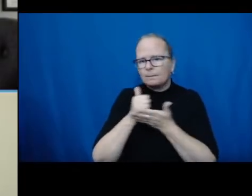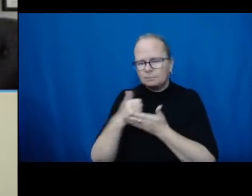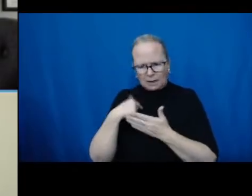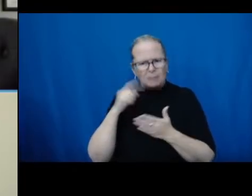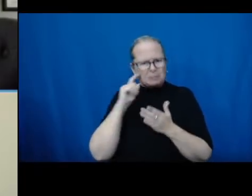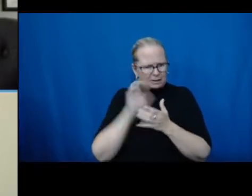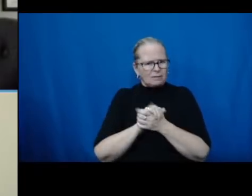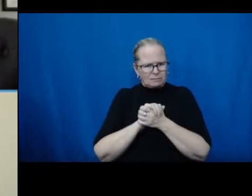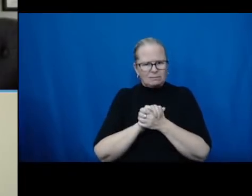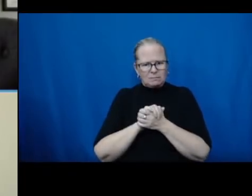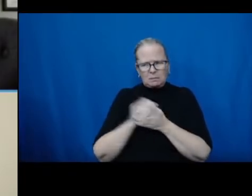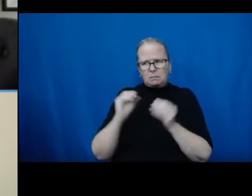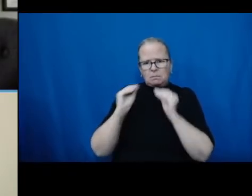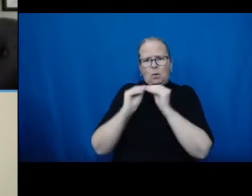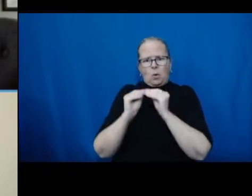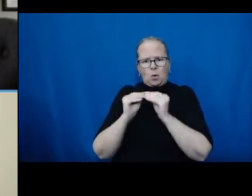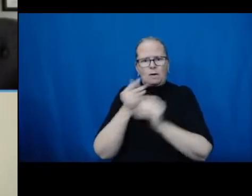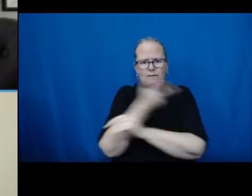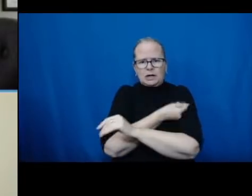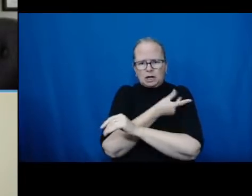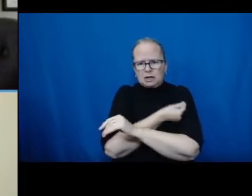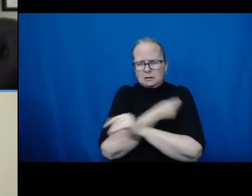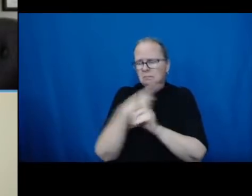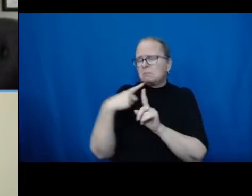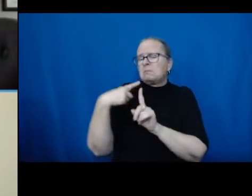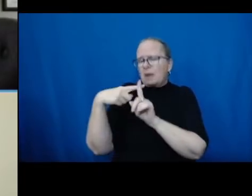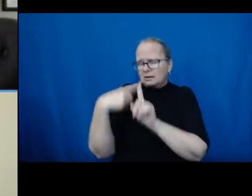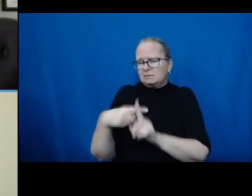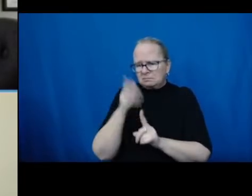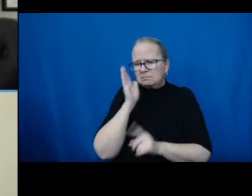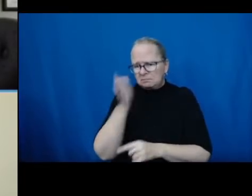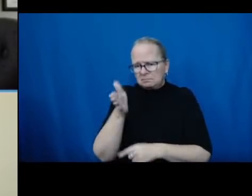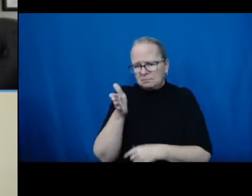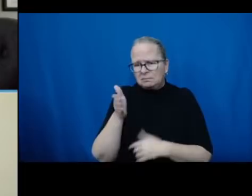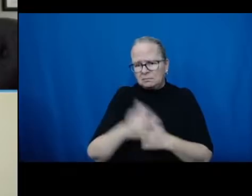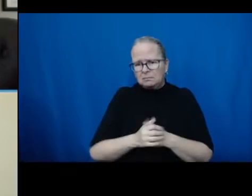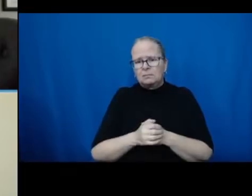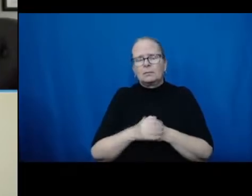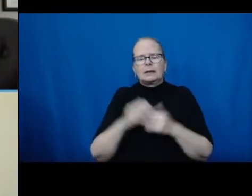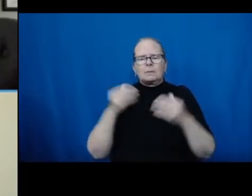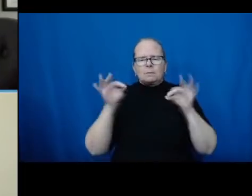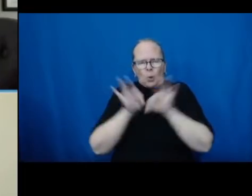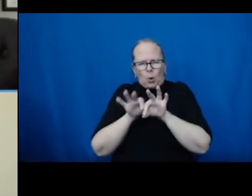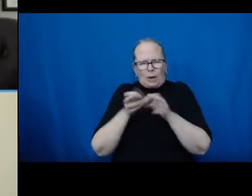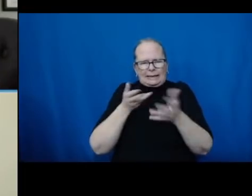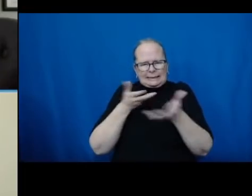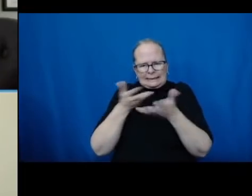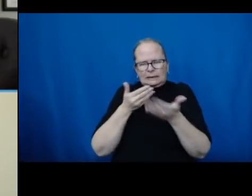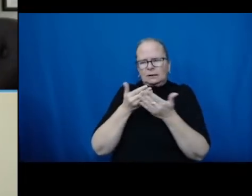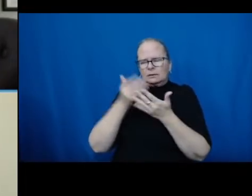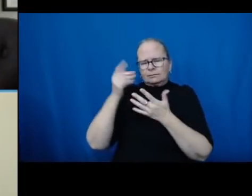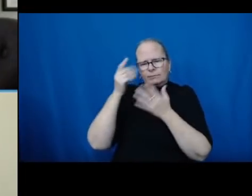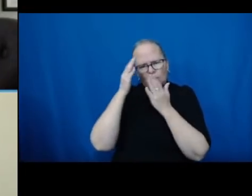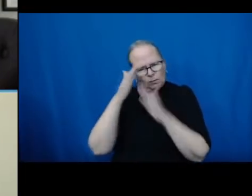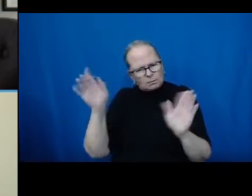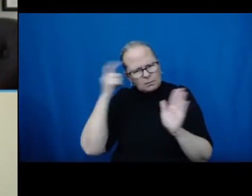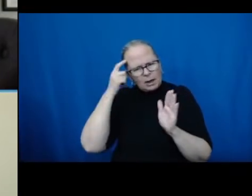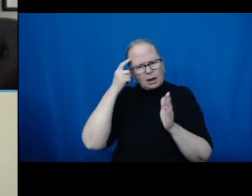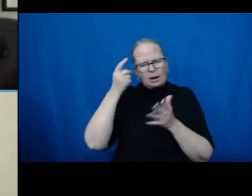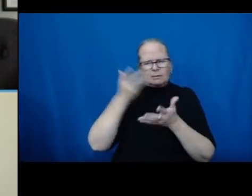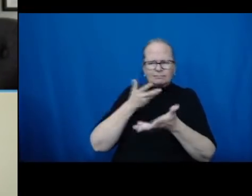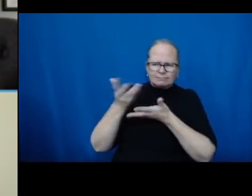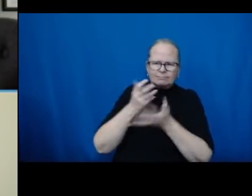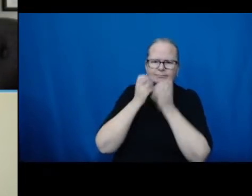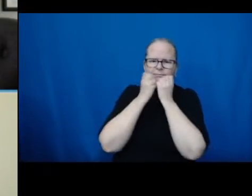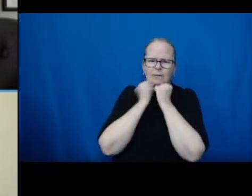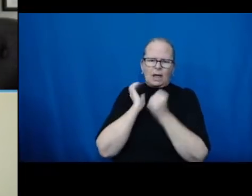and to build more closer, open relationships with those we love if we make it a priority. I encourage every single one of you watching to